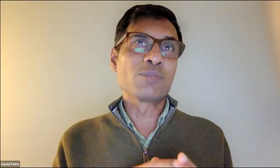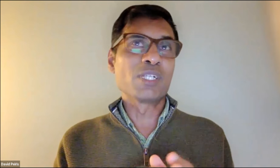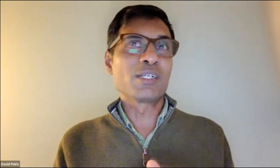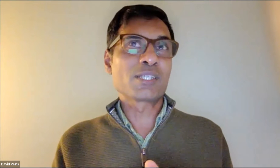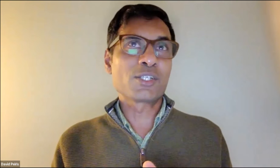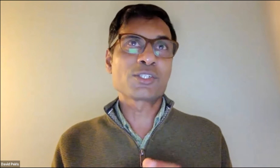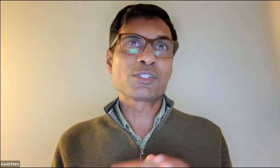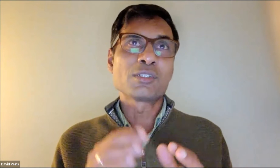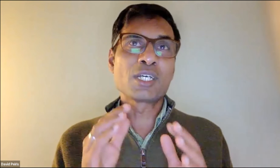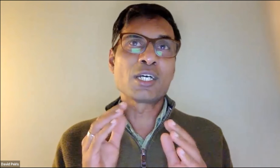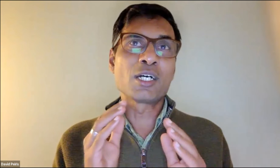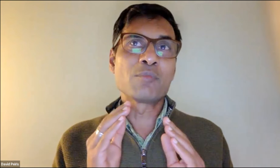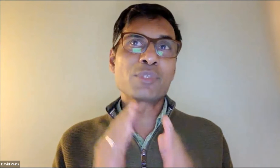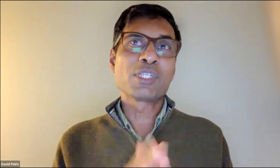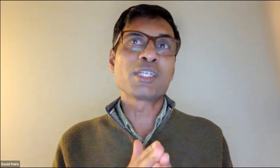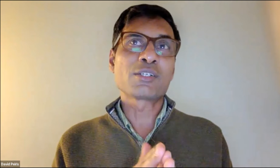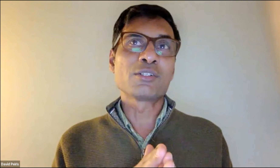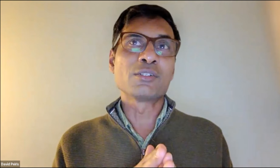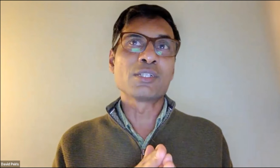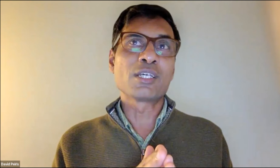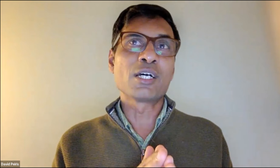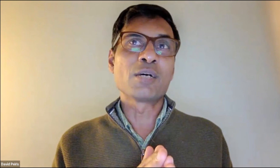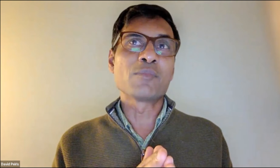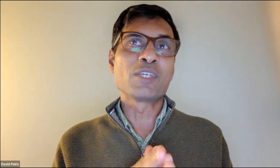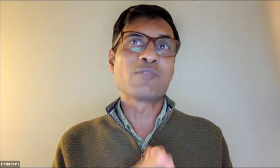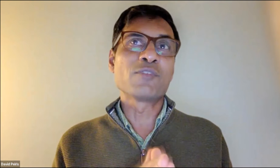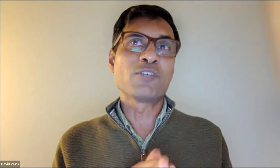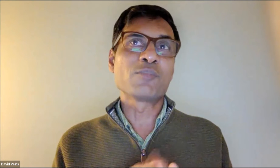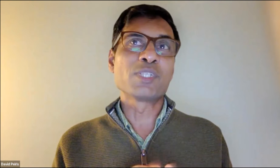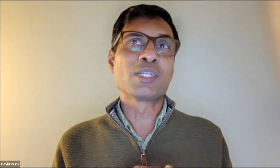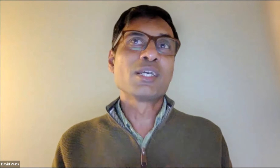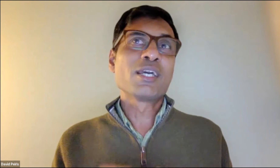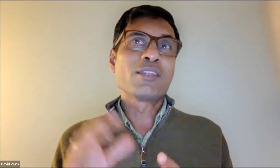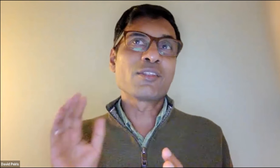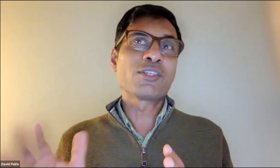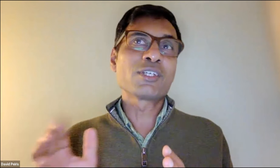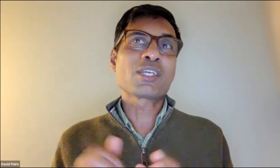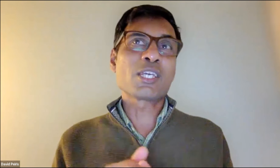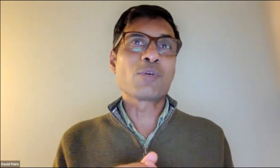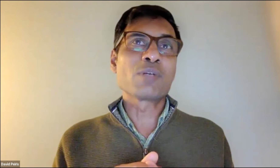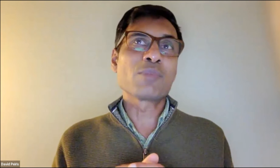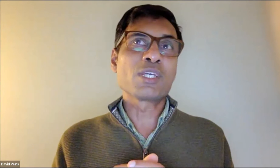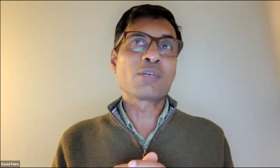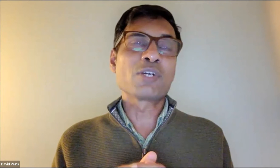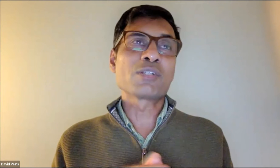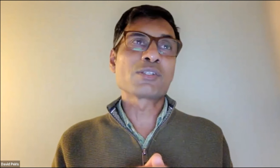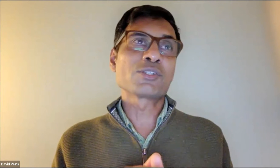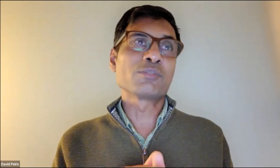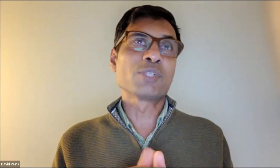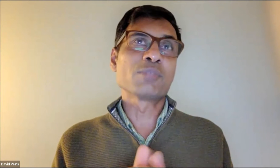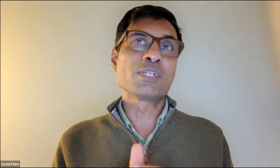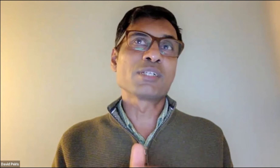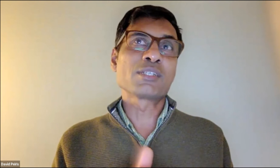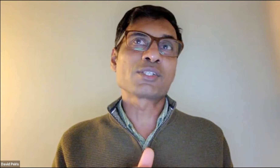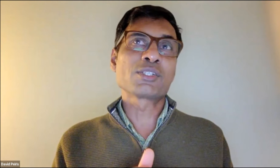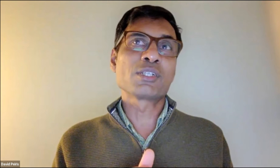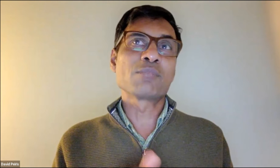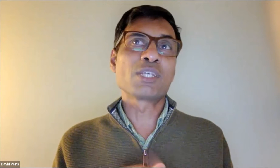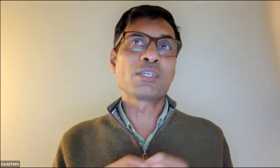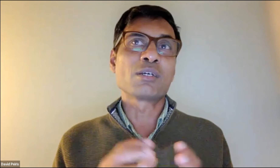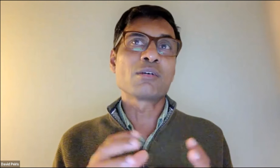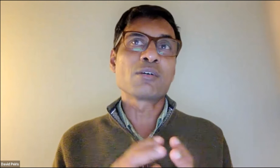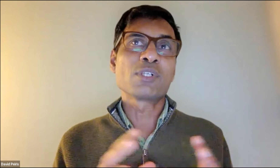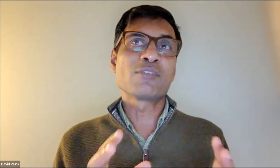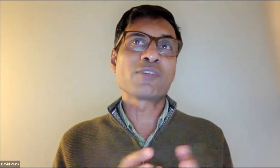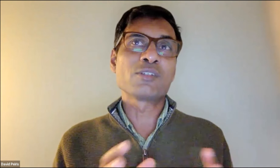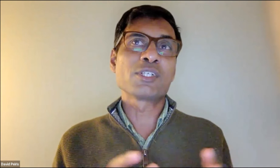knowledge mobilization, political involvement, and the third key one being around social mobilization, and